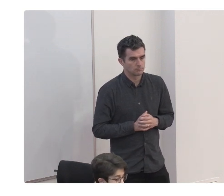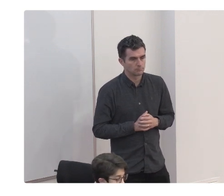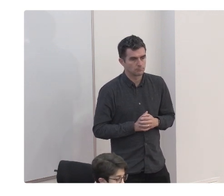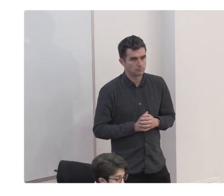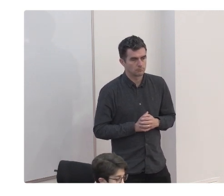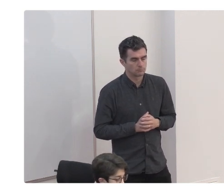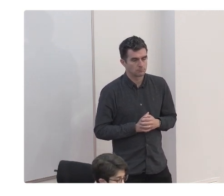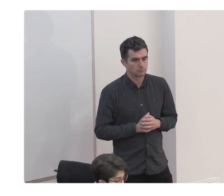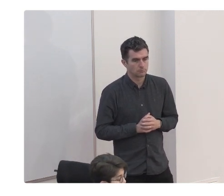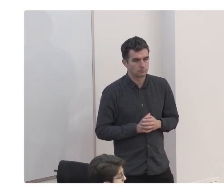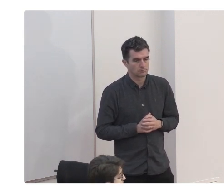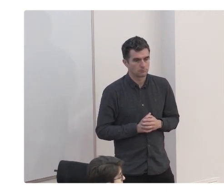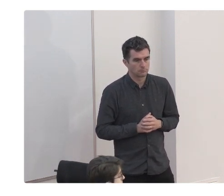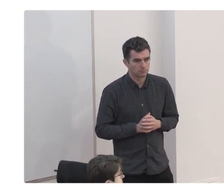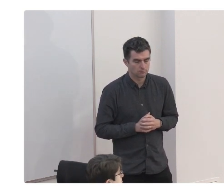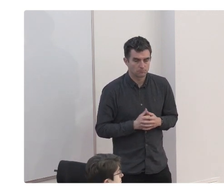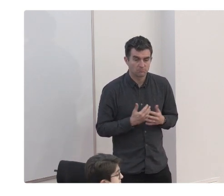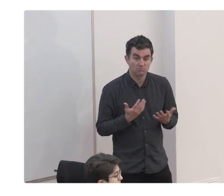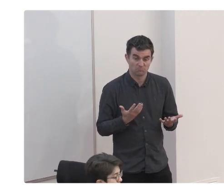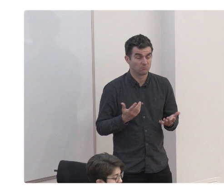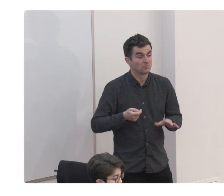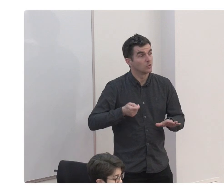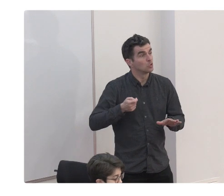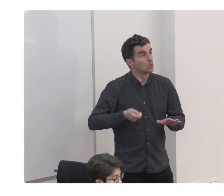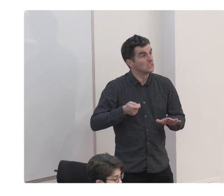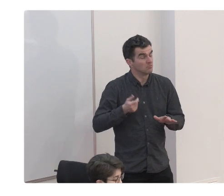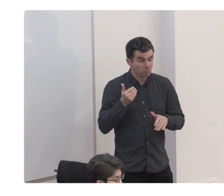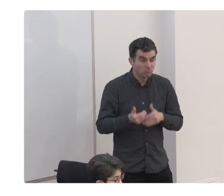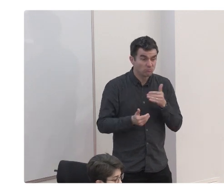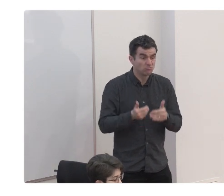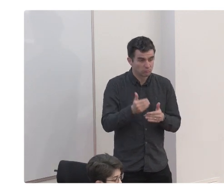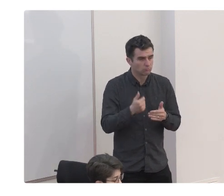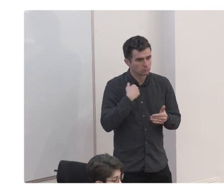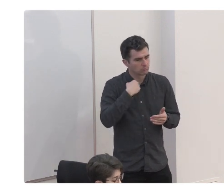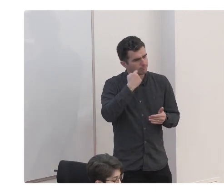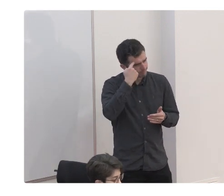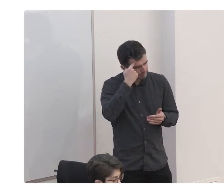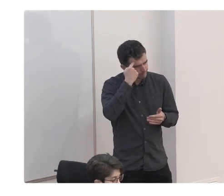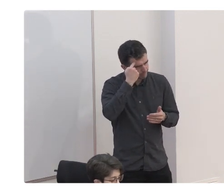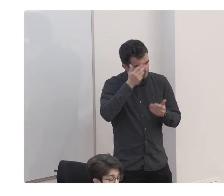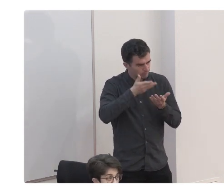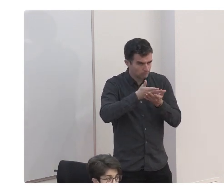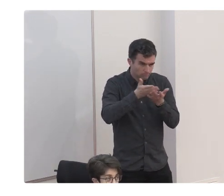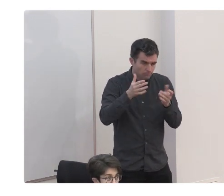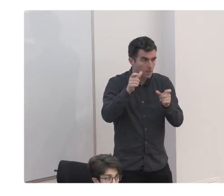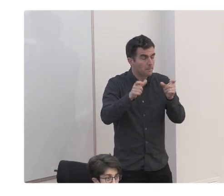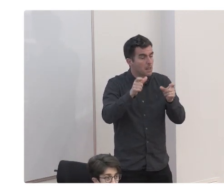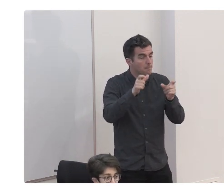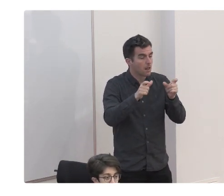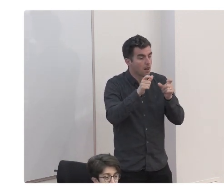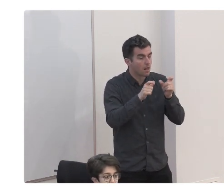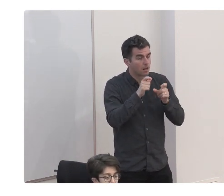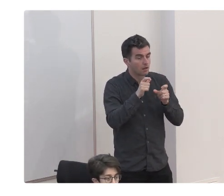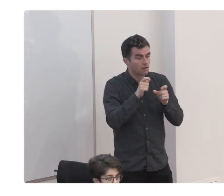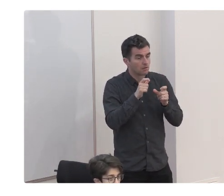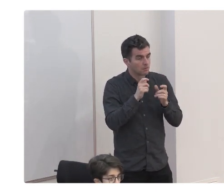Afghanistan are damaged and it's different than before nowadays. So, and the professional judges gone from the country, they immigrated to other countries.